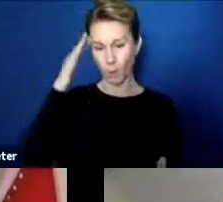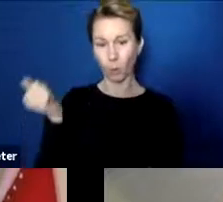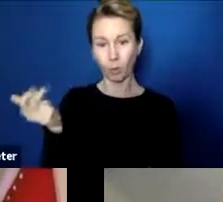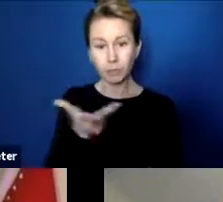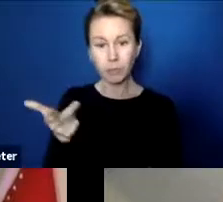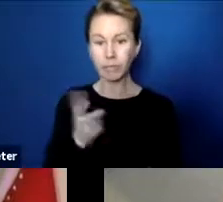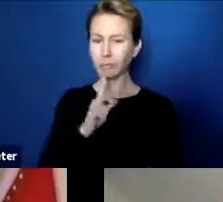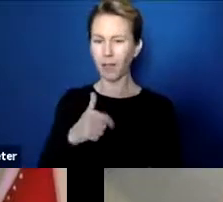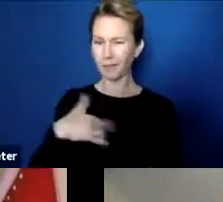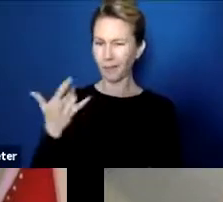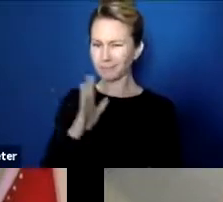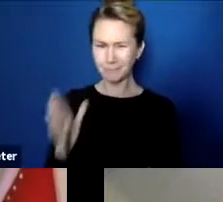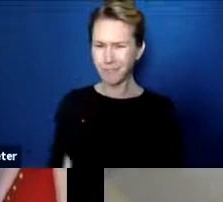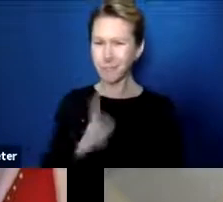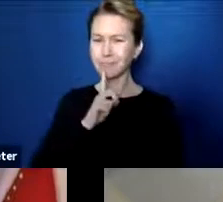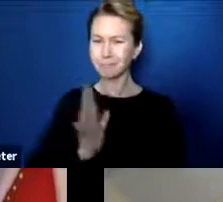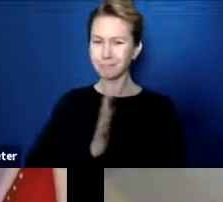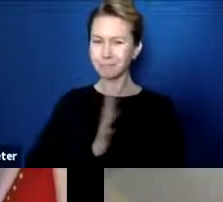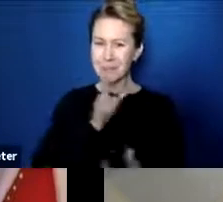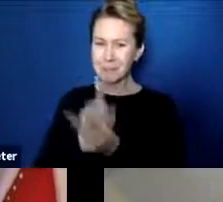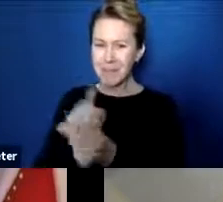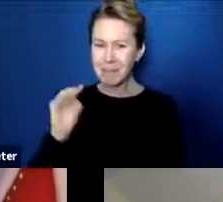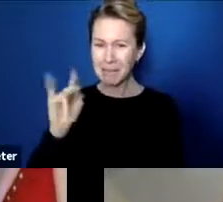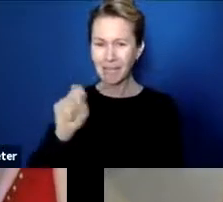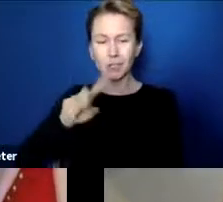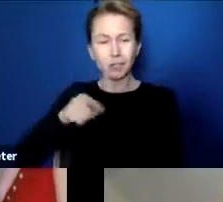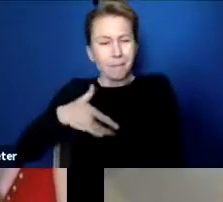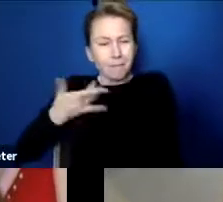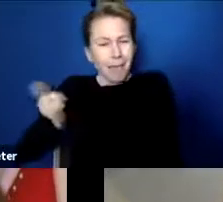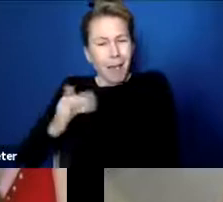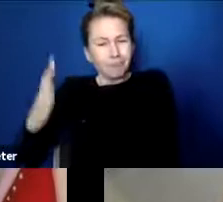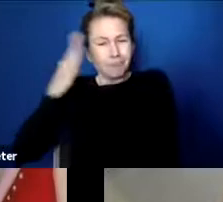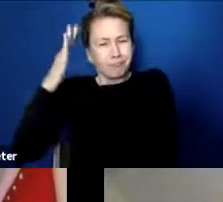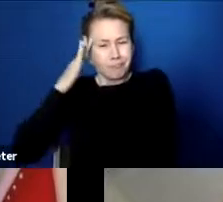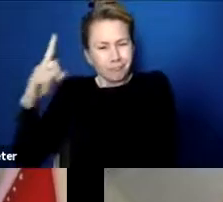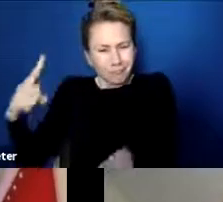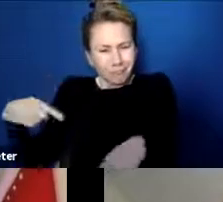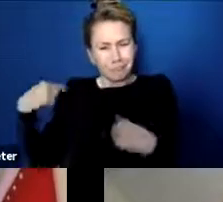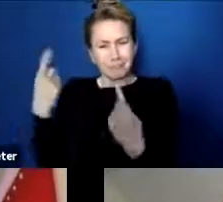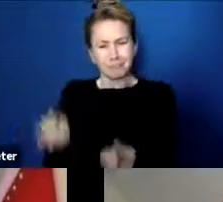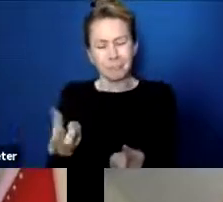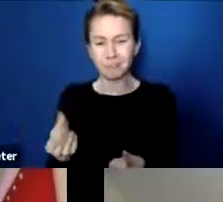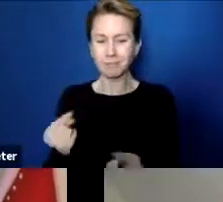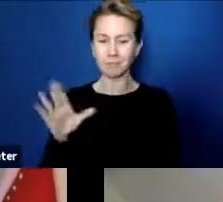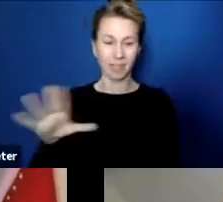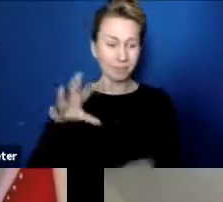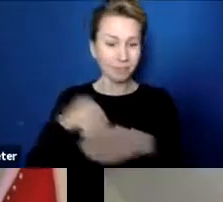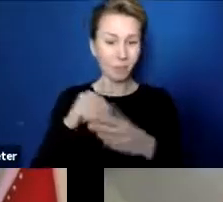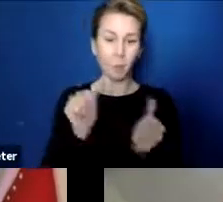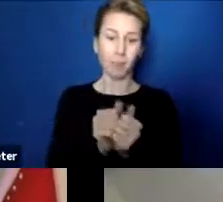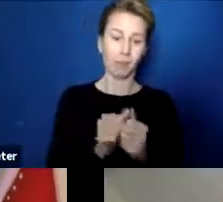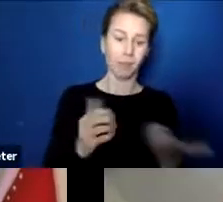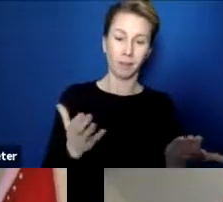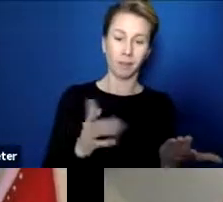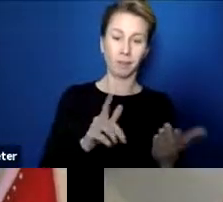matters, as well as doing health policy work. When I was discussing with my coworkers who would be introducing the panelists today, I said I wanted to do it because I know